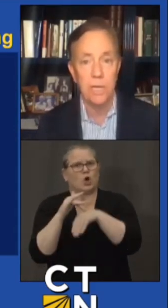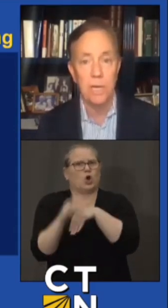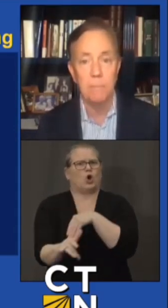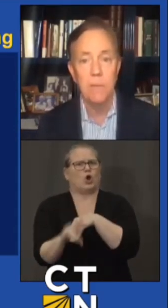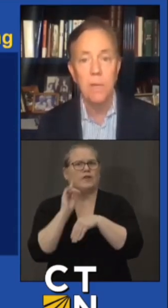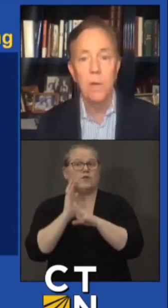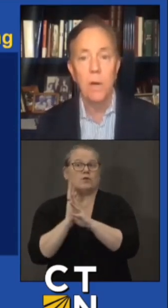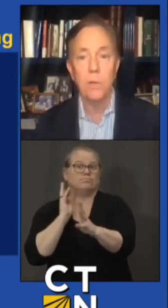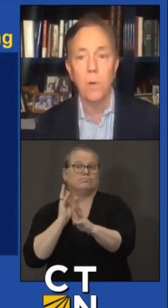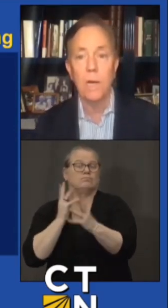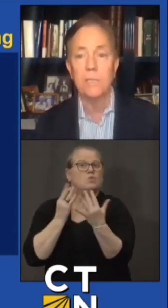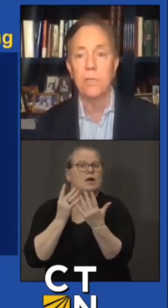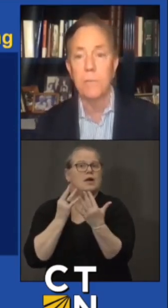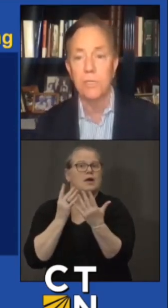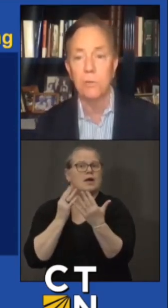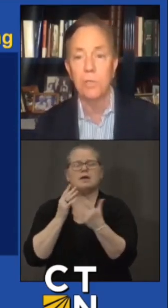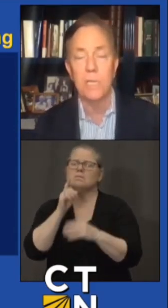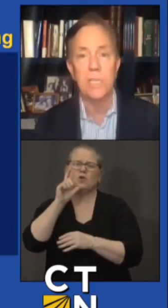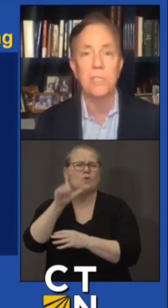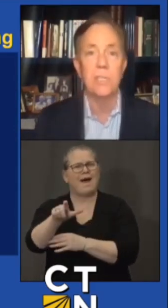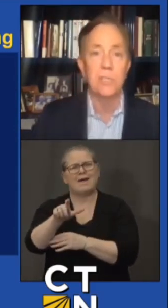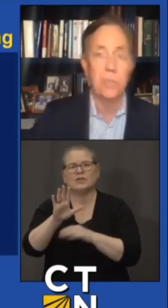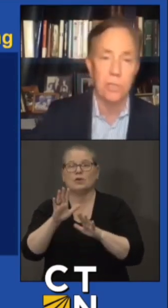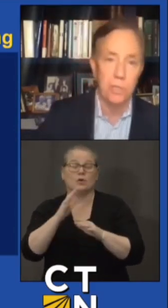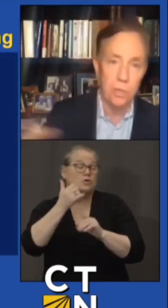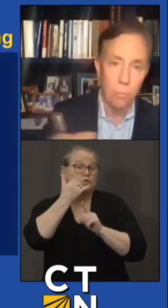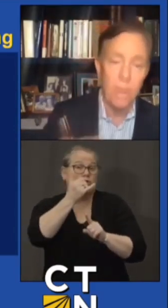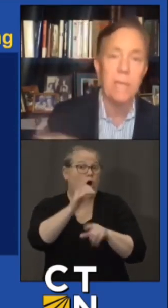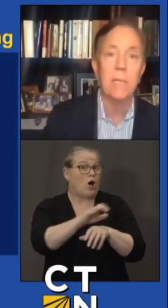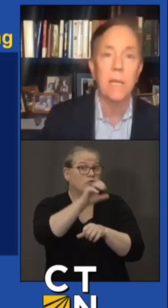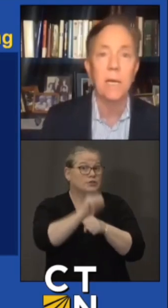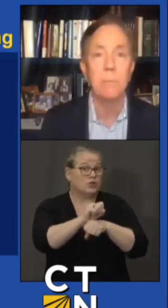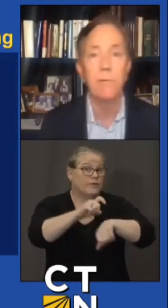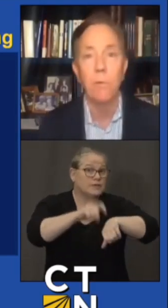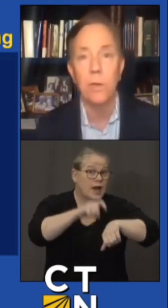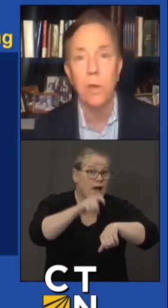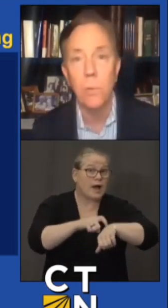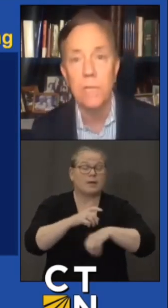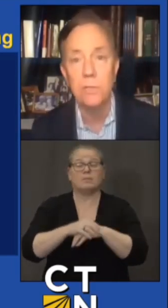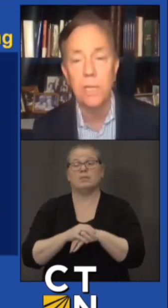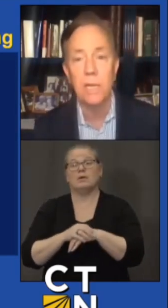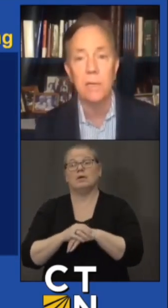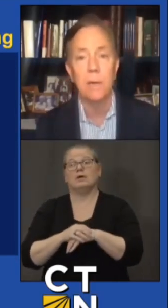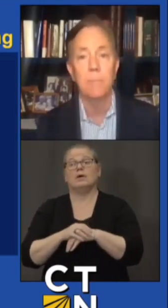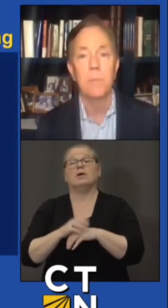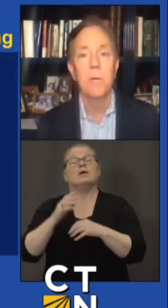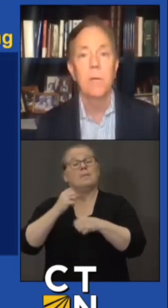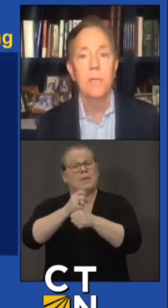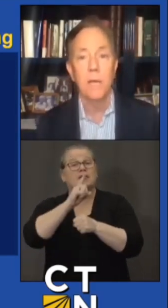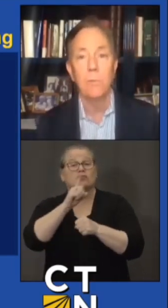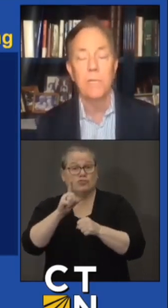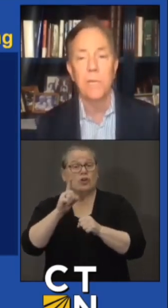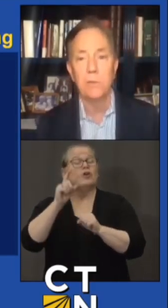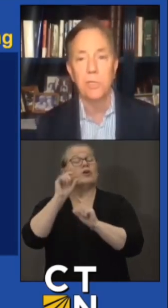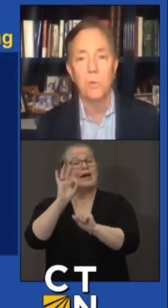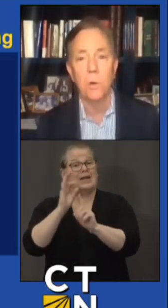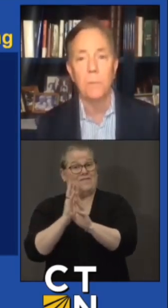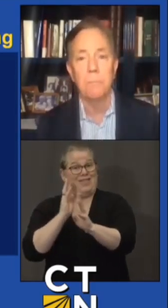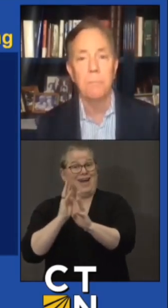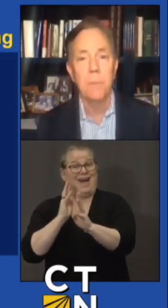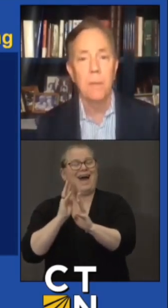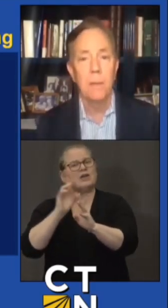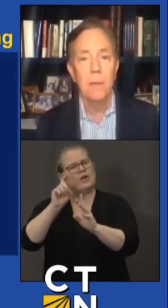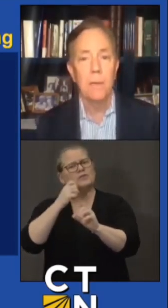a time. Otherwise, they'll be socially distanced so that you can wait in line before you go into that retail